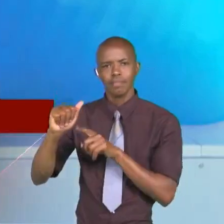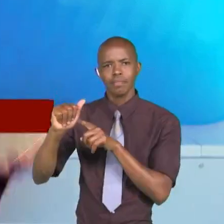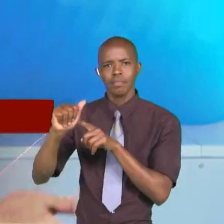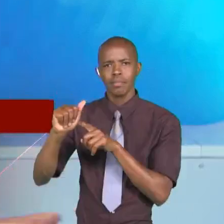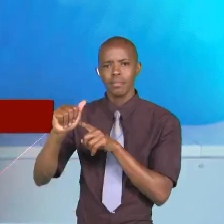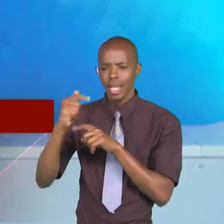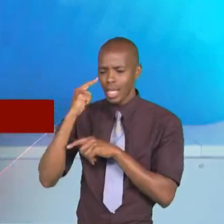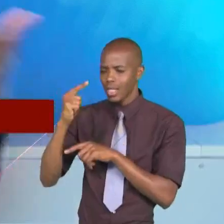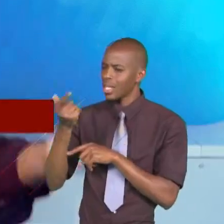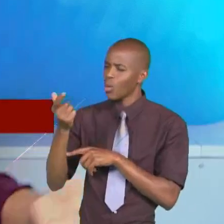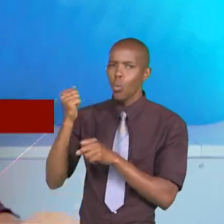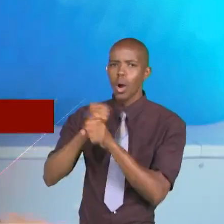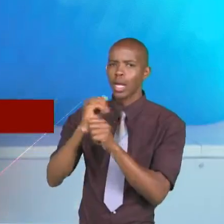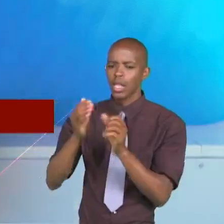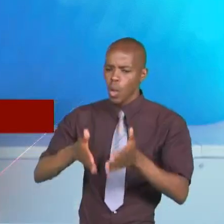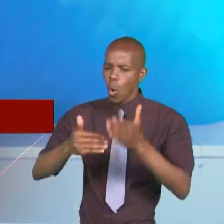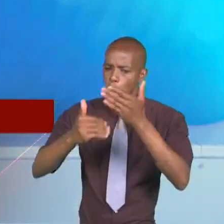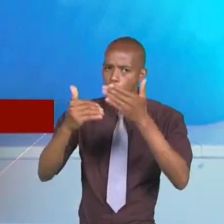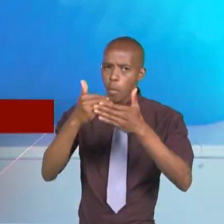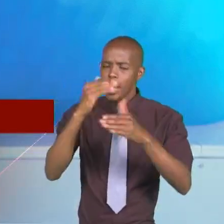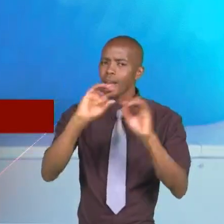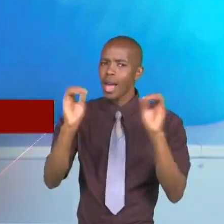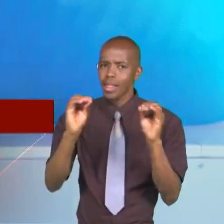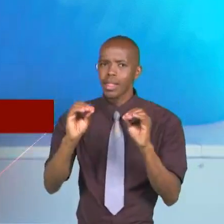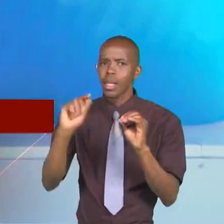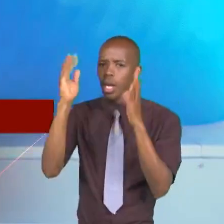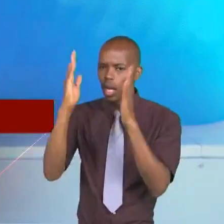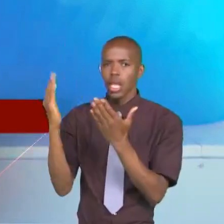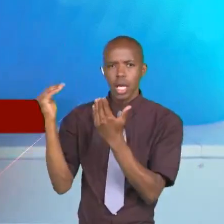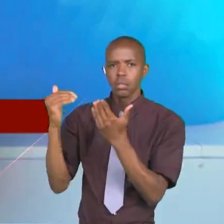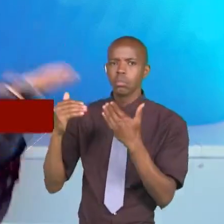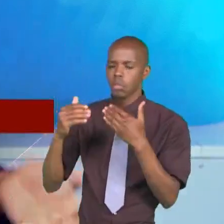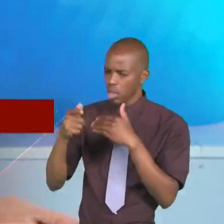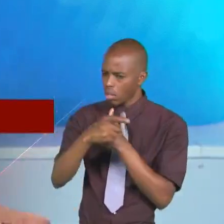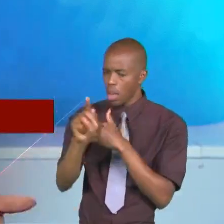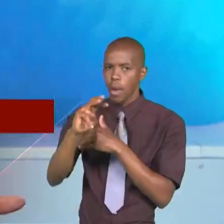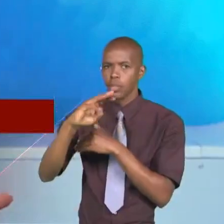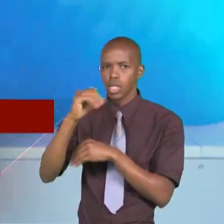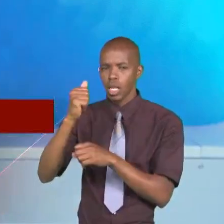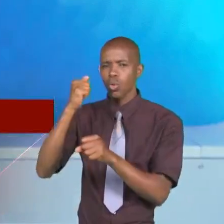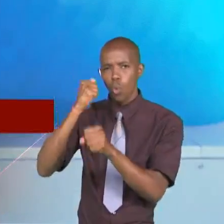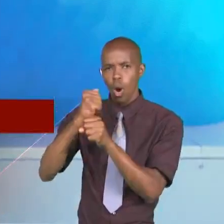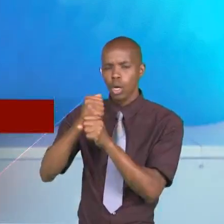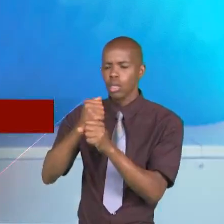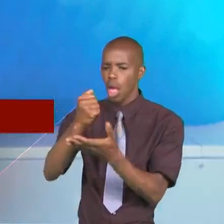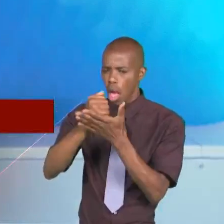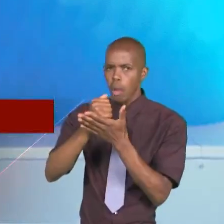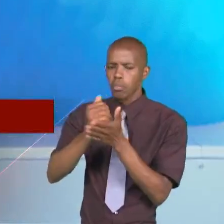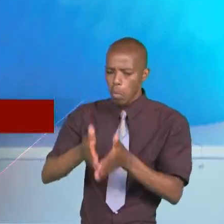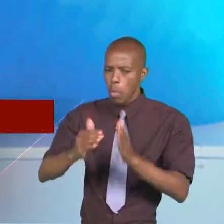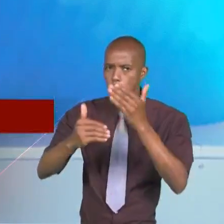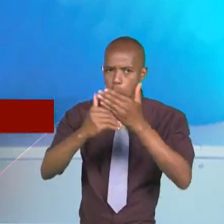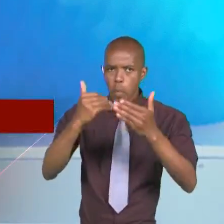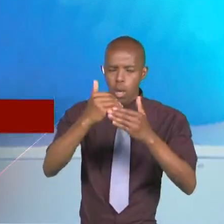are not seeing you, hatuoni ukijenga barabara. They expect that the MCA should be the one constructing roads. They expect that the MCA is the one who should be ensuring that their